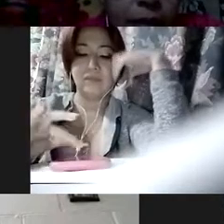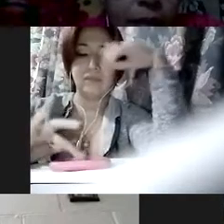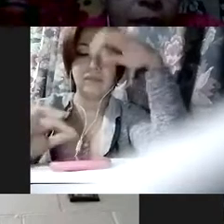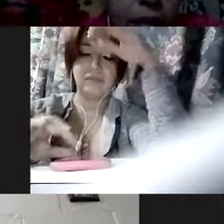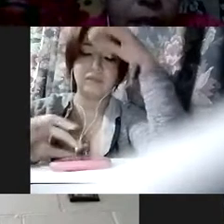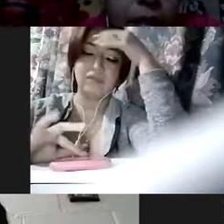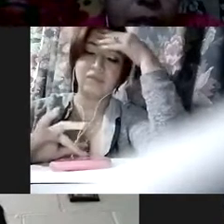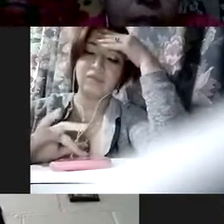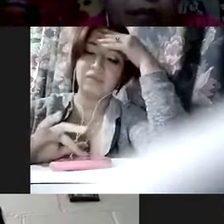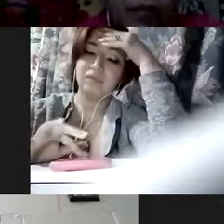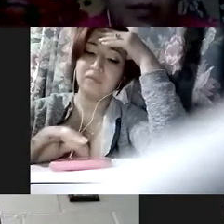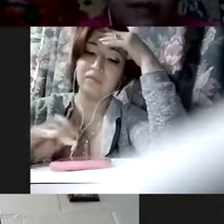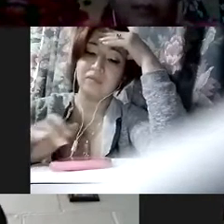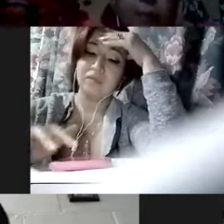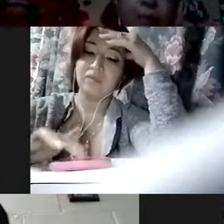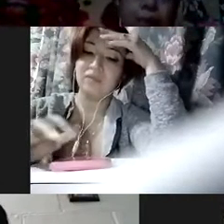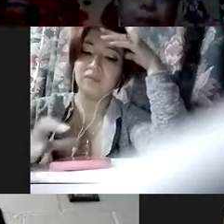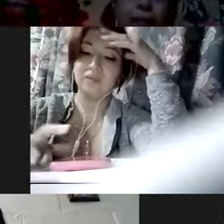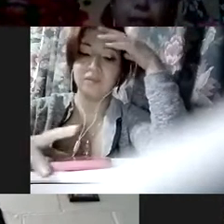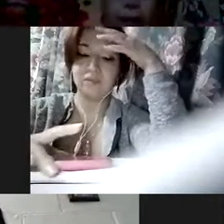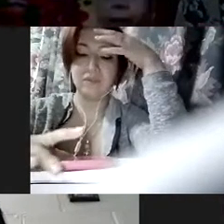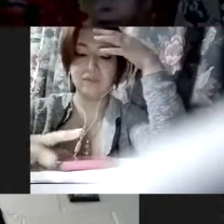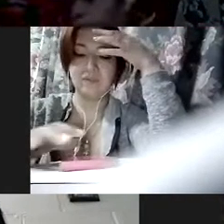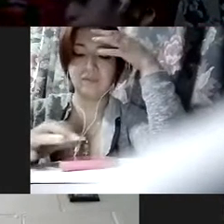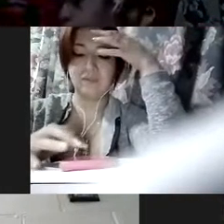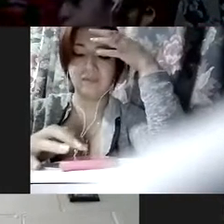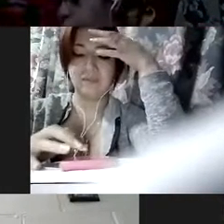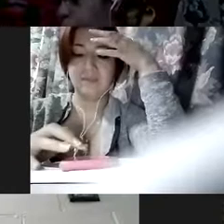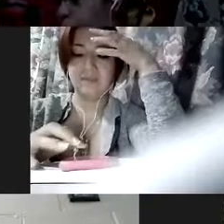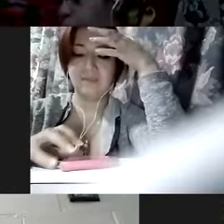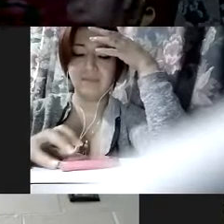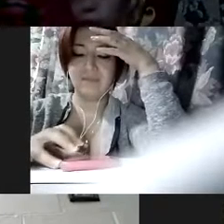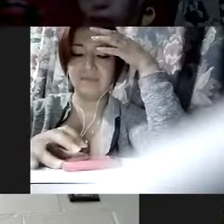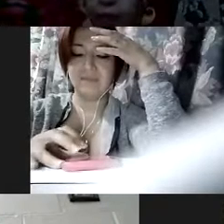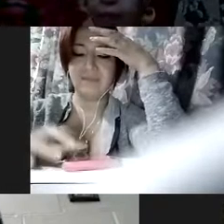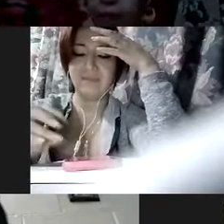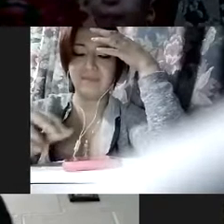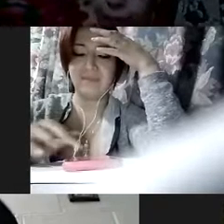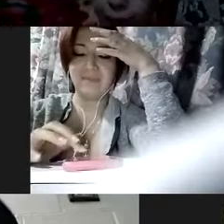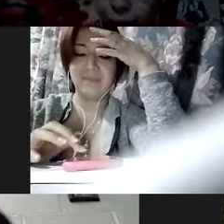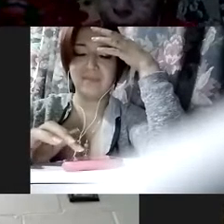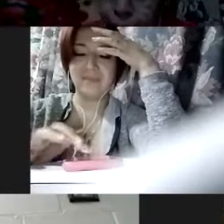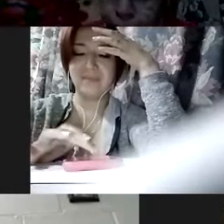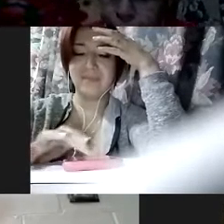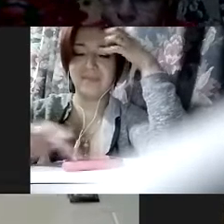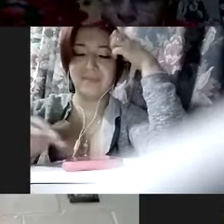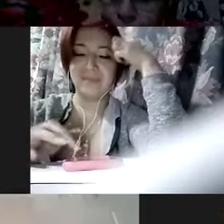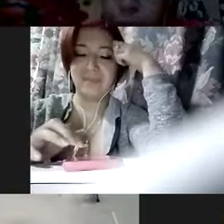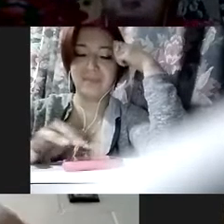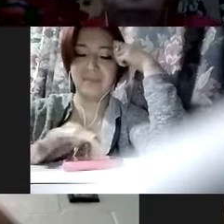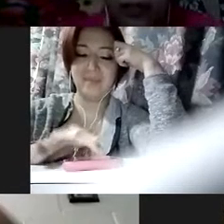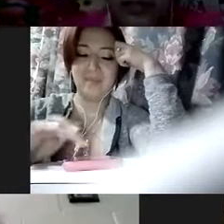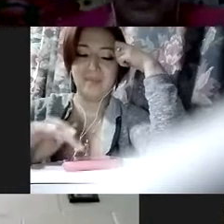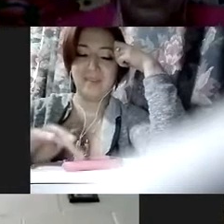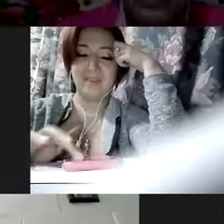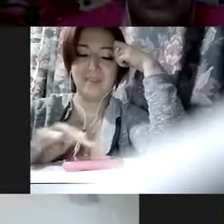tense. Vamos a trabajar con un tiempo verbal distinto, okay? So let me see, I'm going to share with you a small presentation